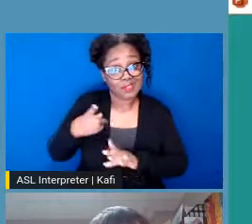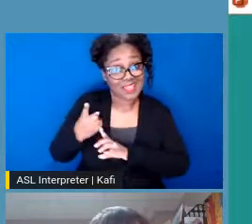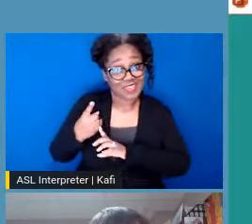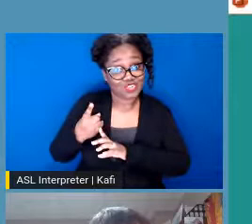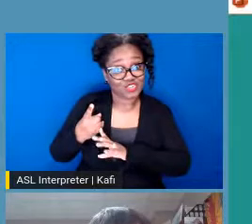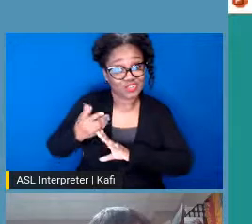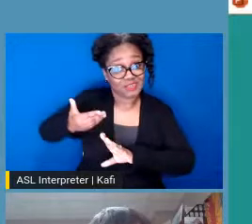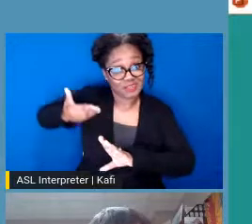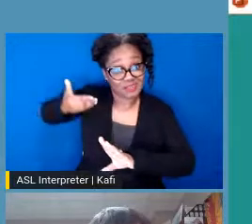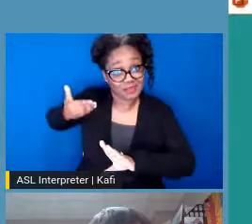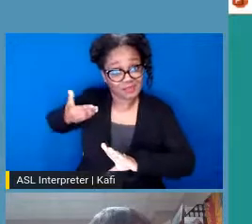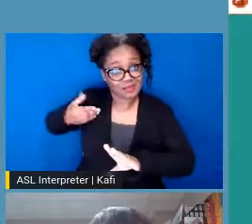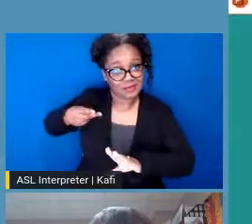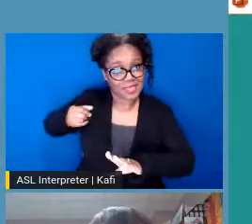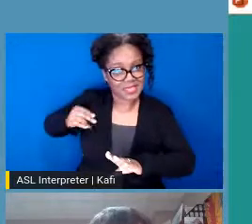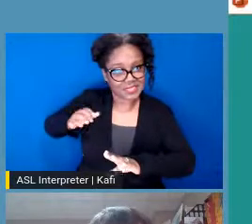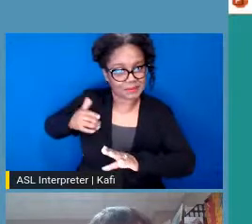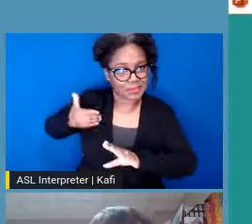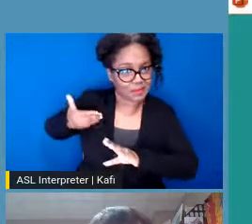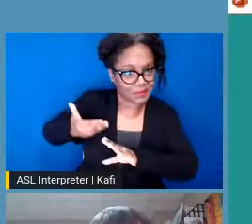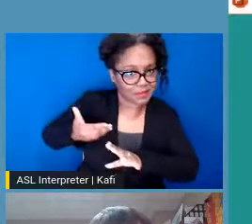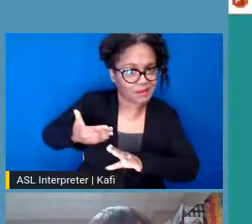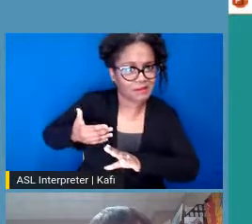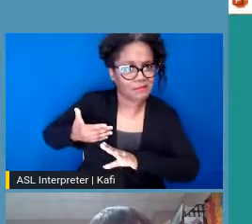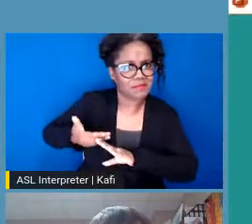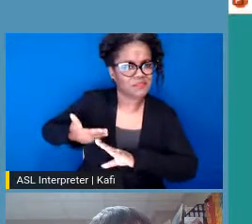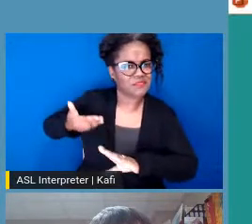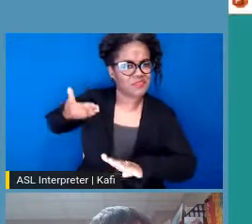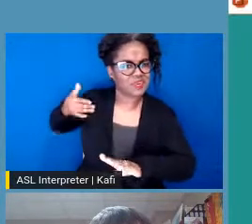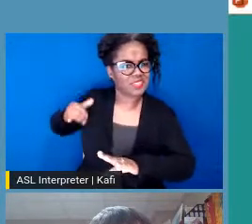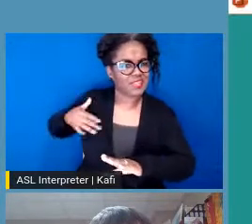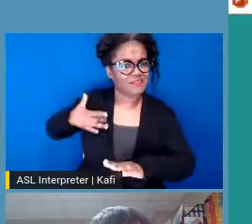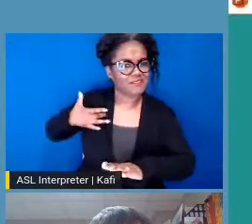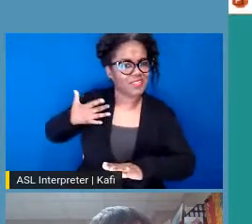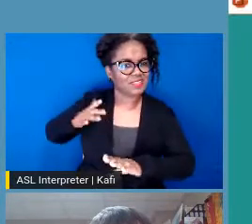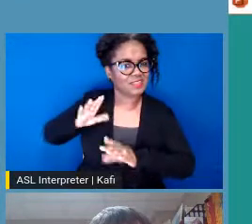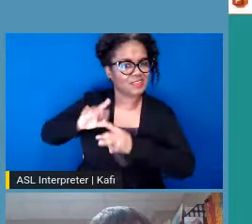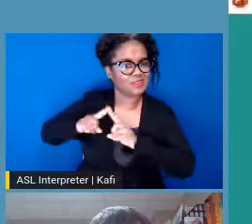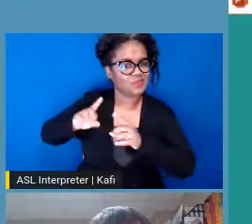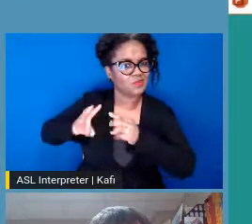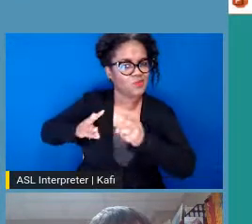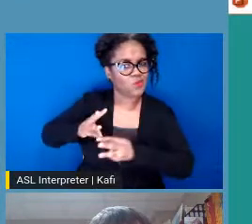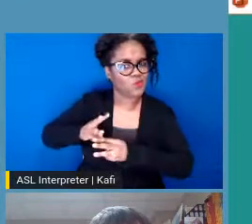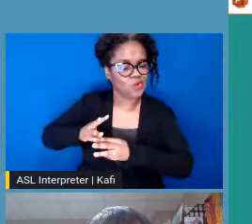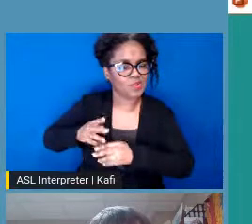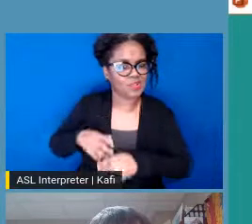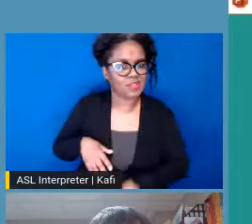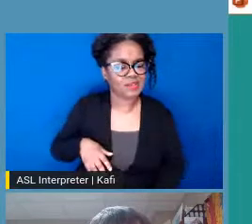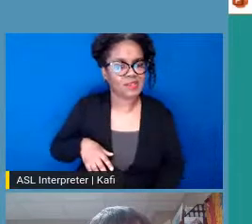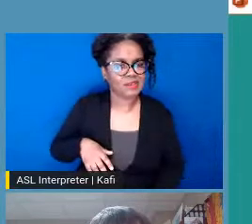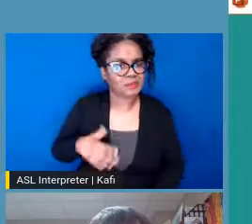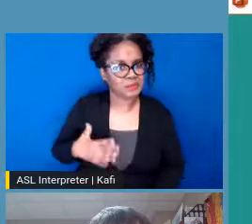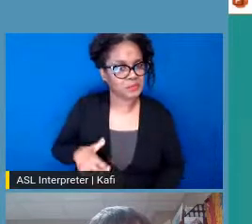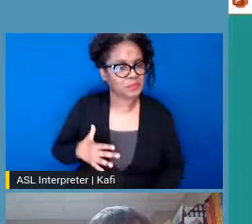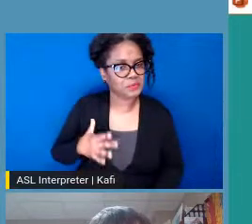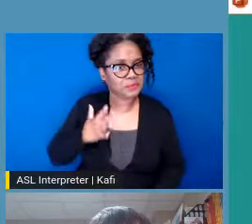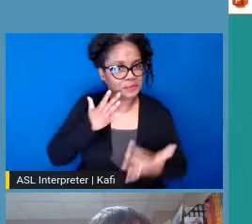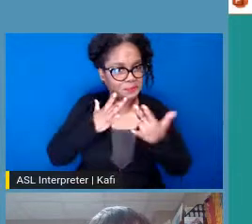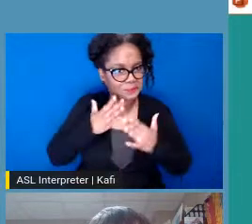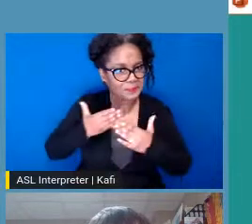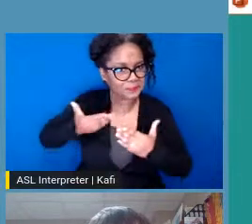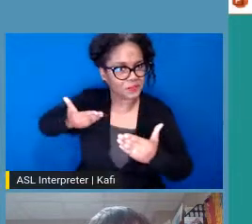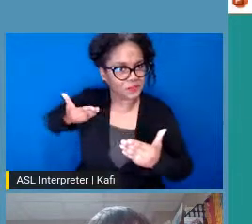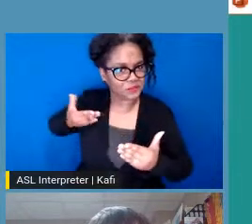the collection's digital presence before the pandemic was really pretty scant. You can see an example on this slide